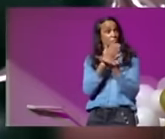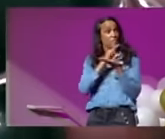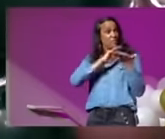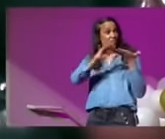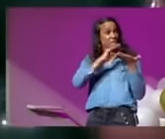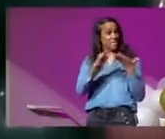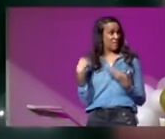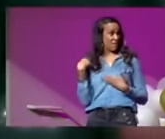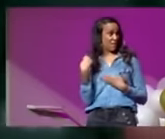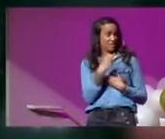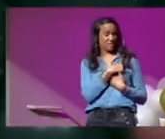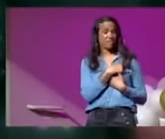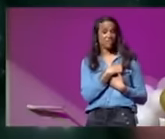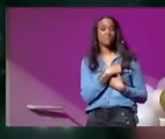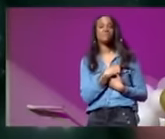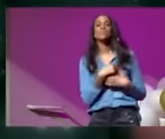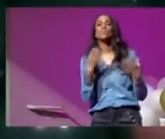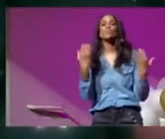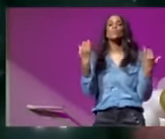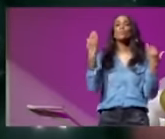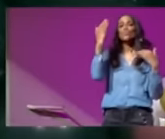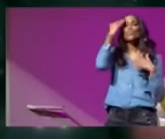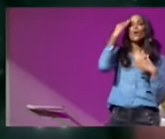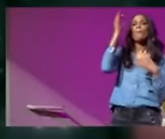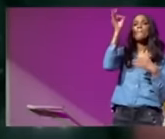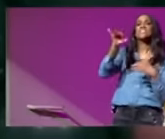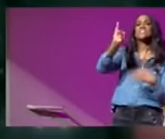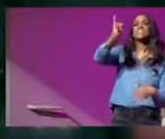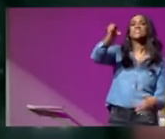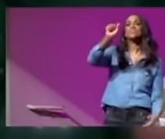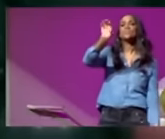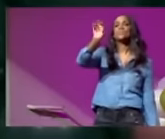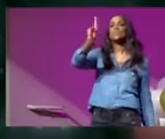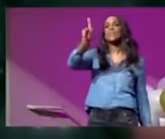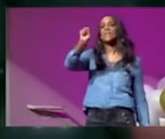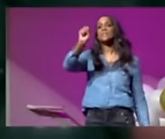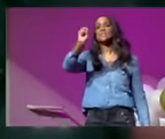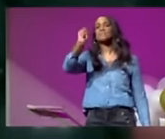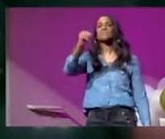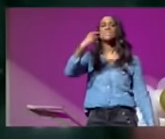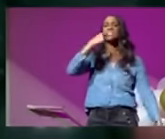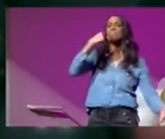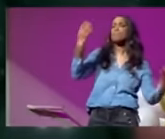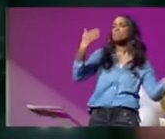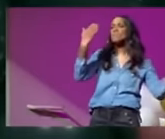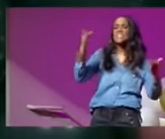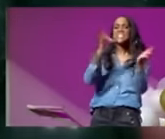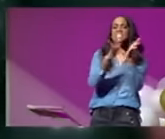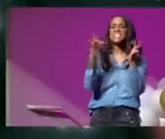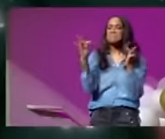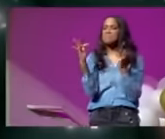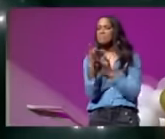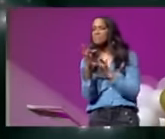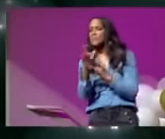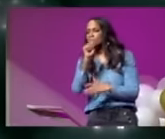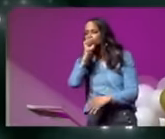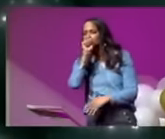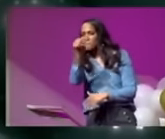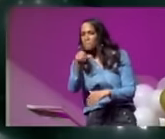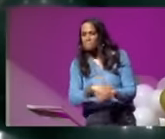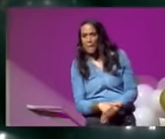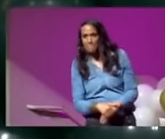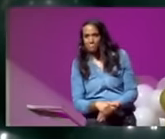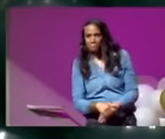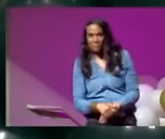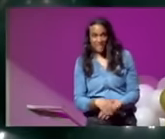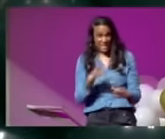the language of Jesse Jackson, wait, I simply say this, that Jesus is so good that Jesus'